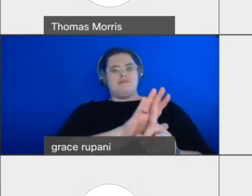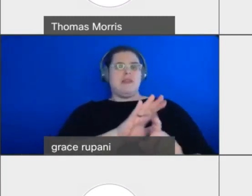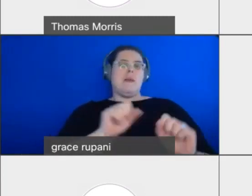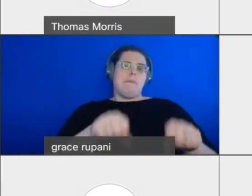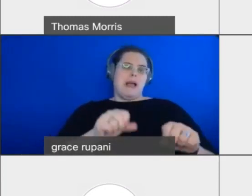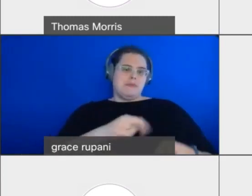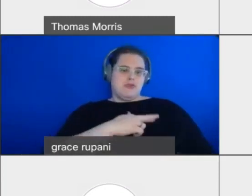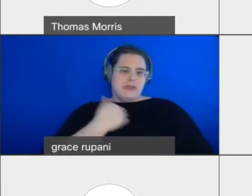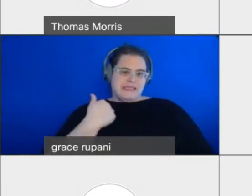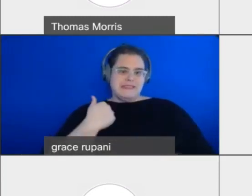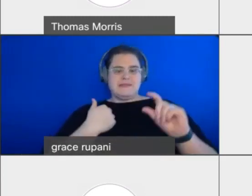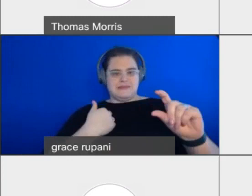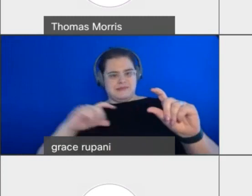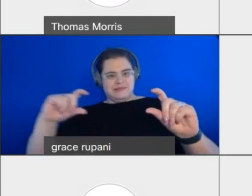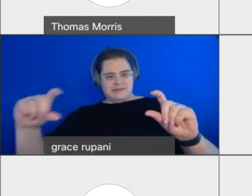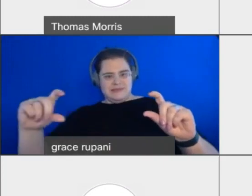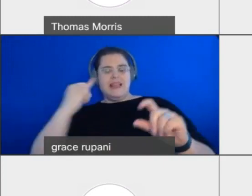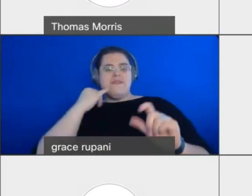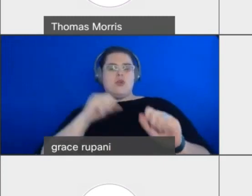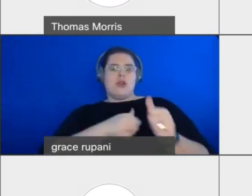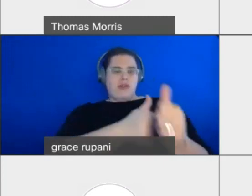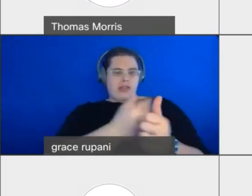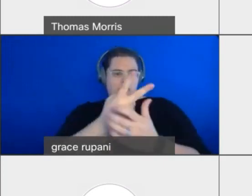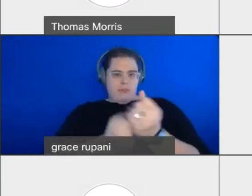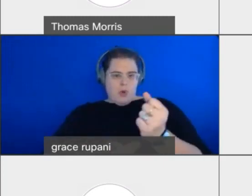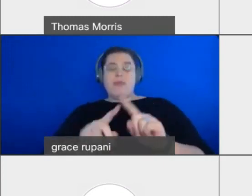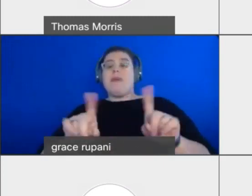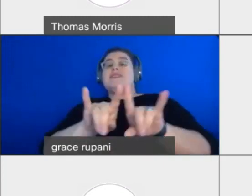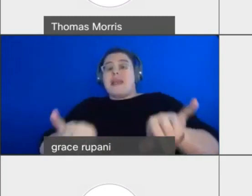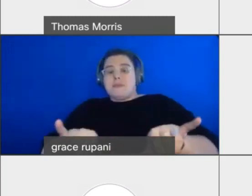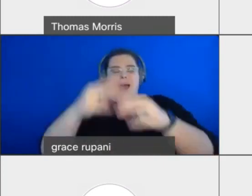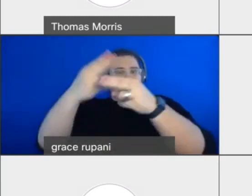in a manner that, respects people's private health information.